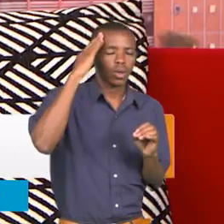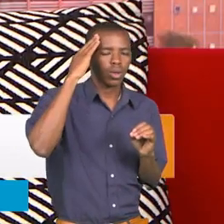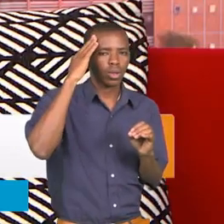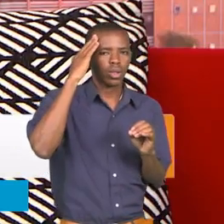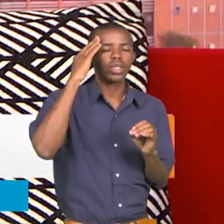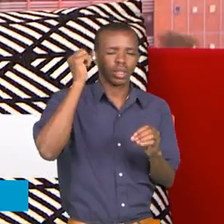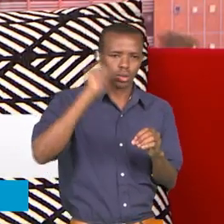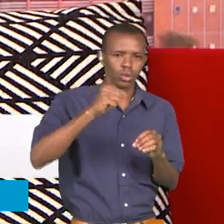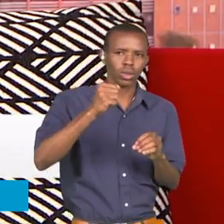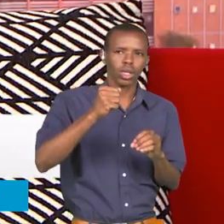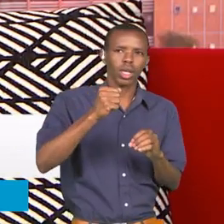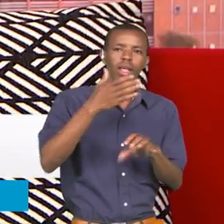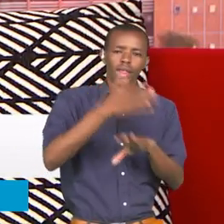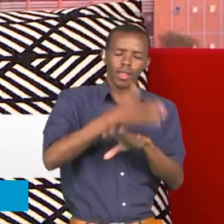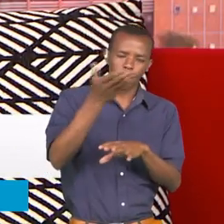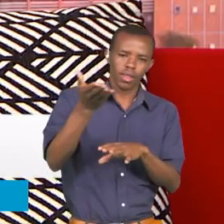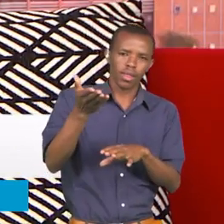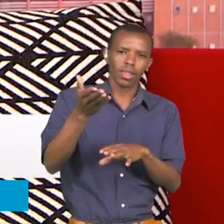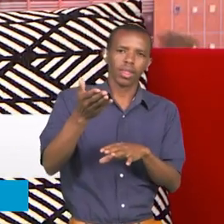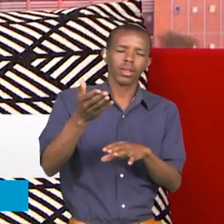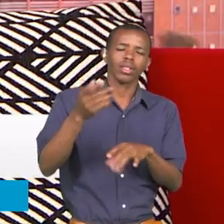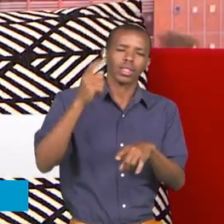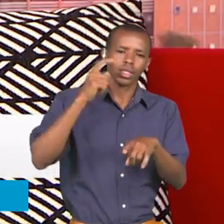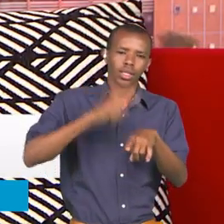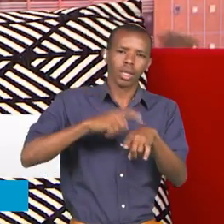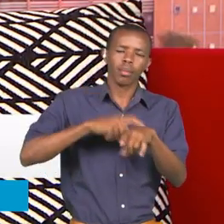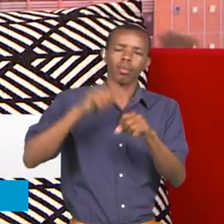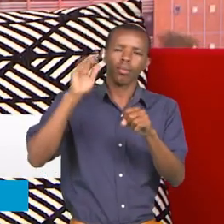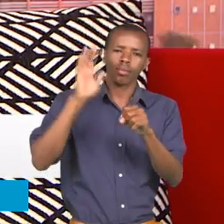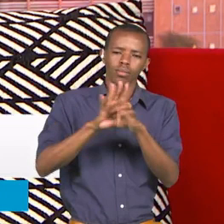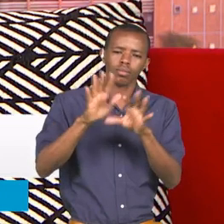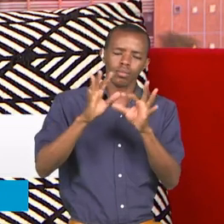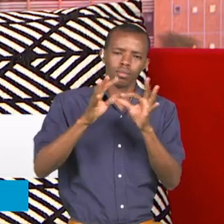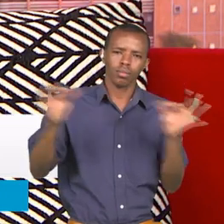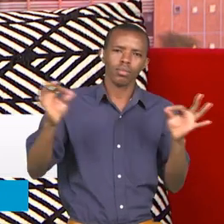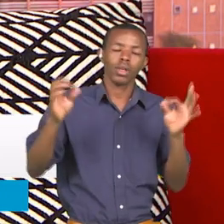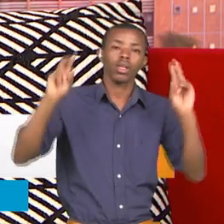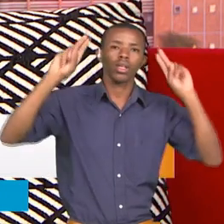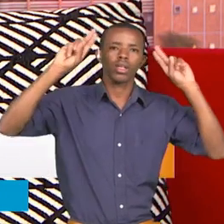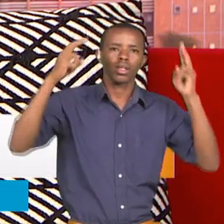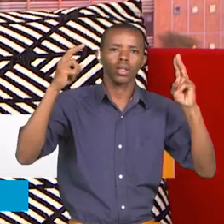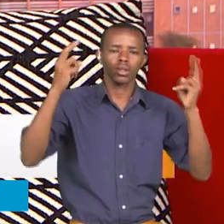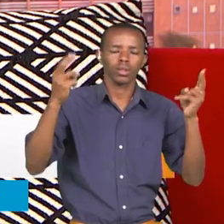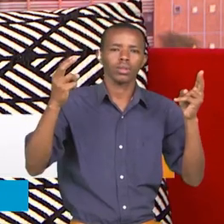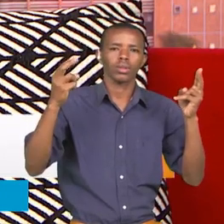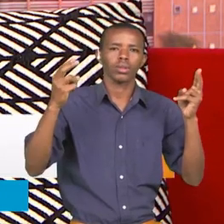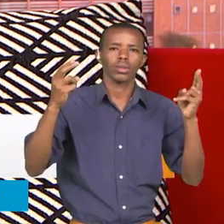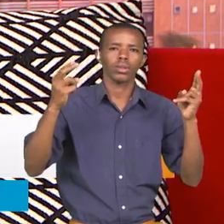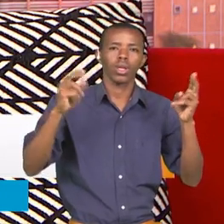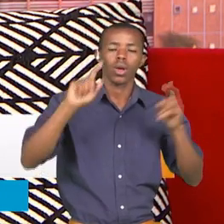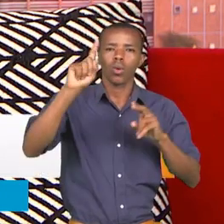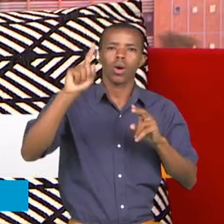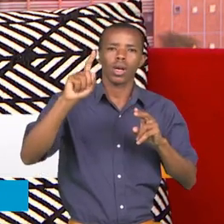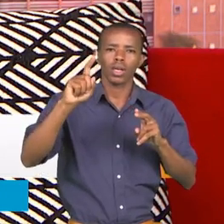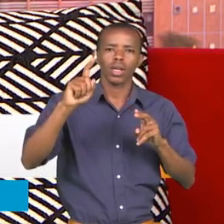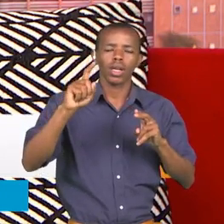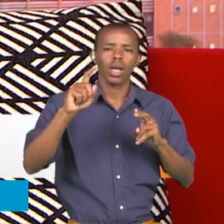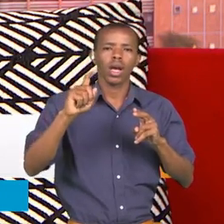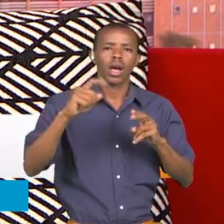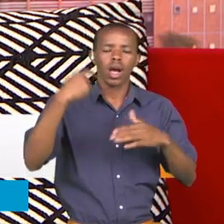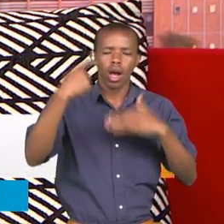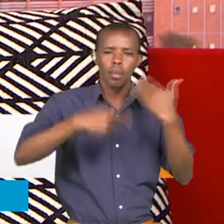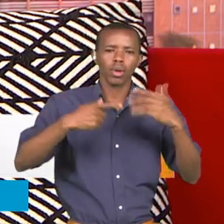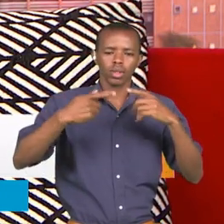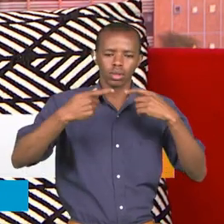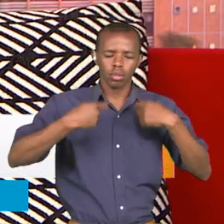there. The laws have been actually there for a while. Yeah. I don't know if the issue is one that regards implementation of the